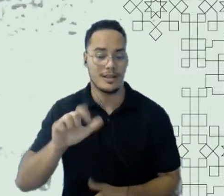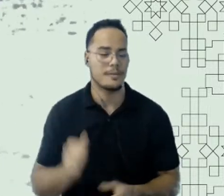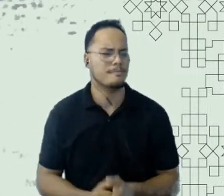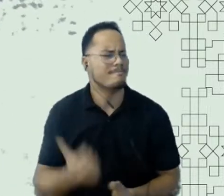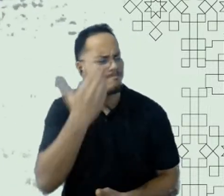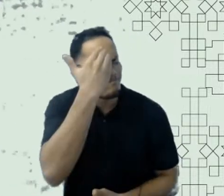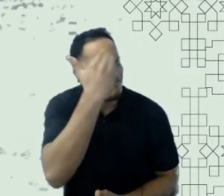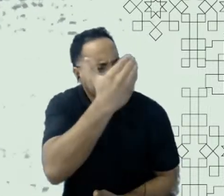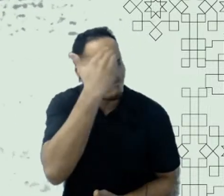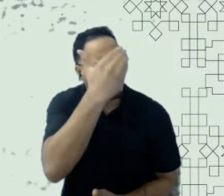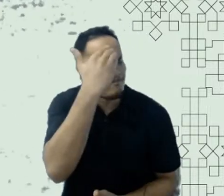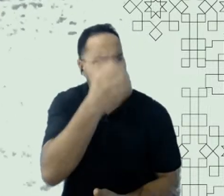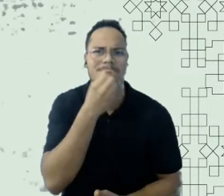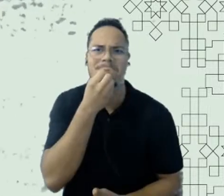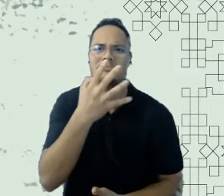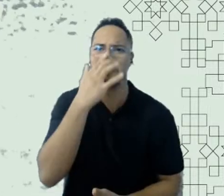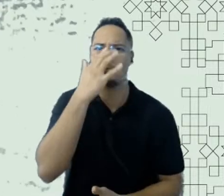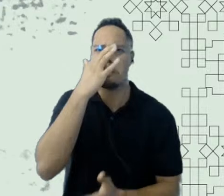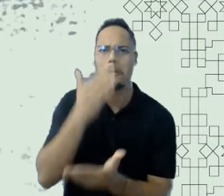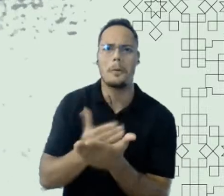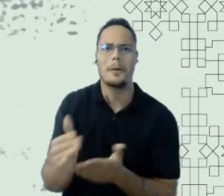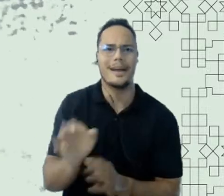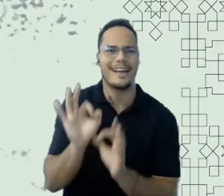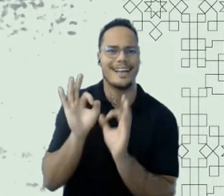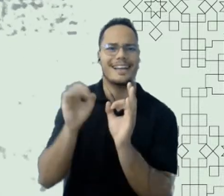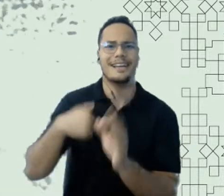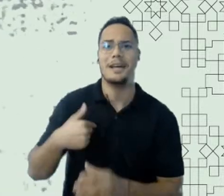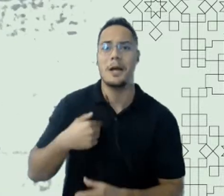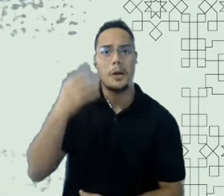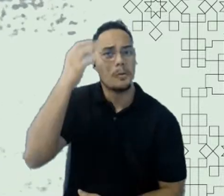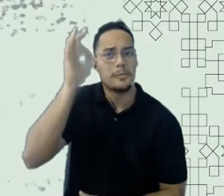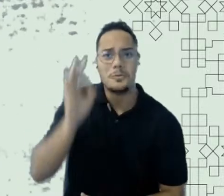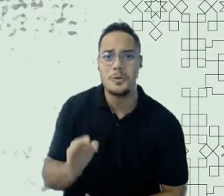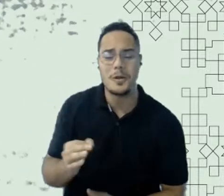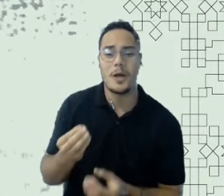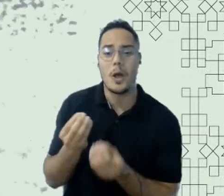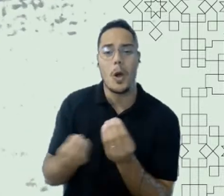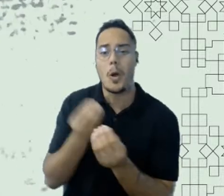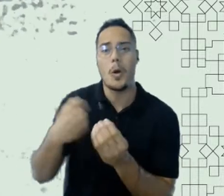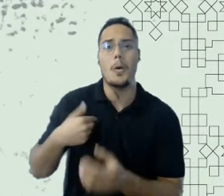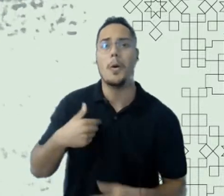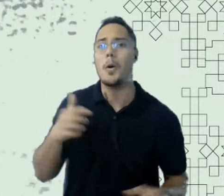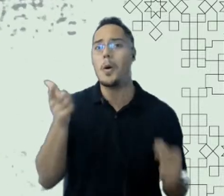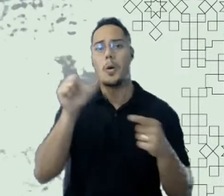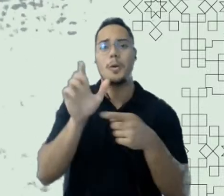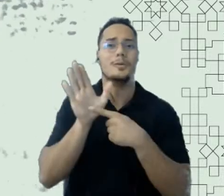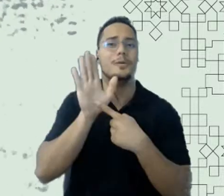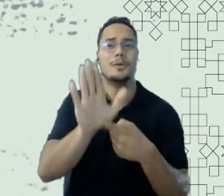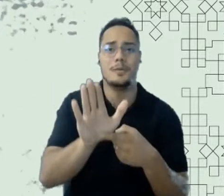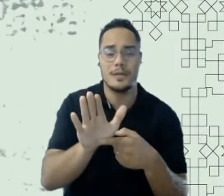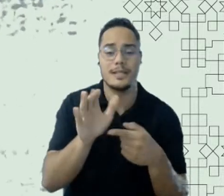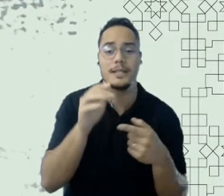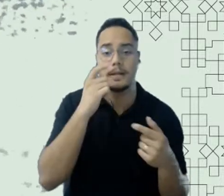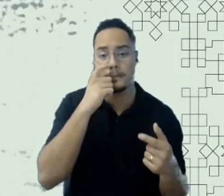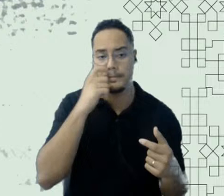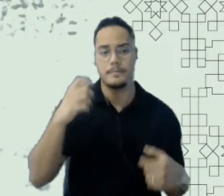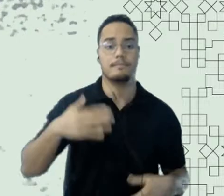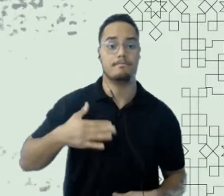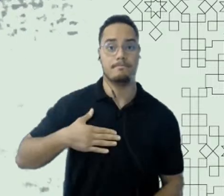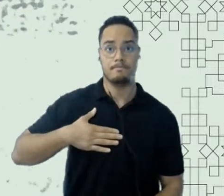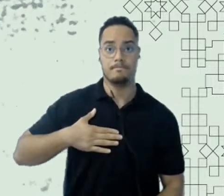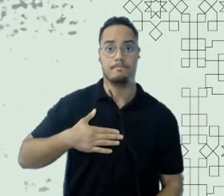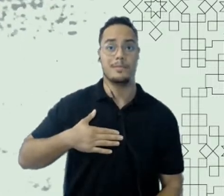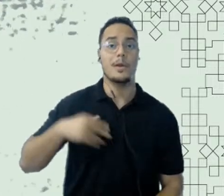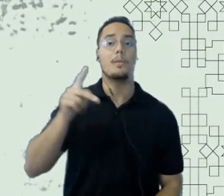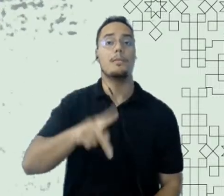myself in addition to what you just said. So yes, I'm a professor in Paris. I'm also,